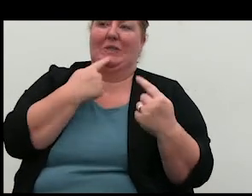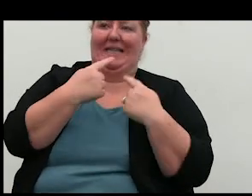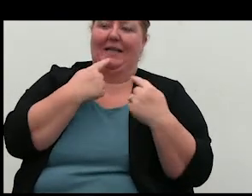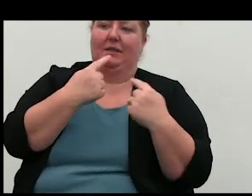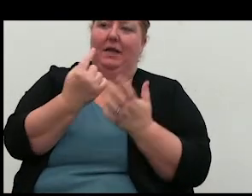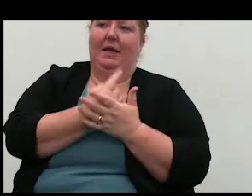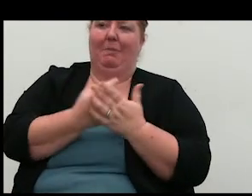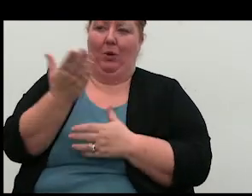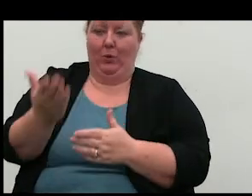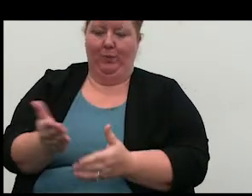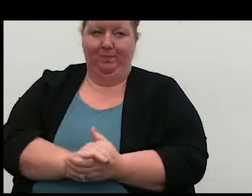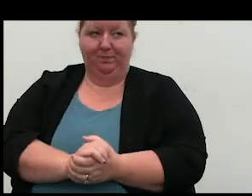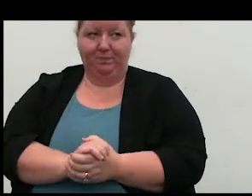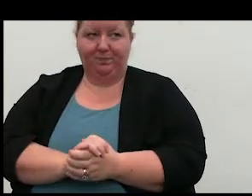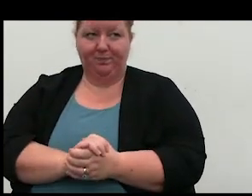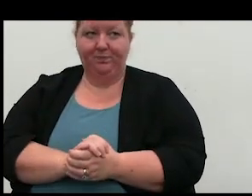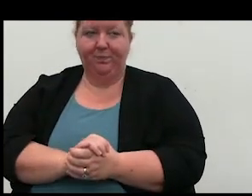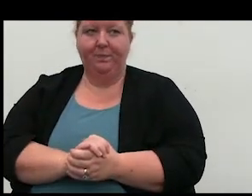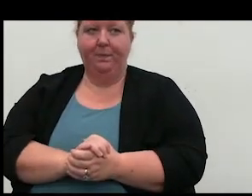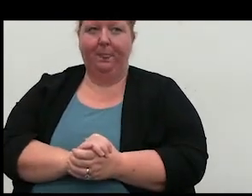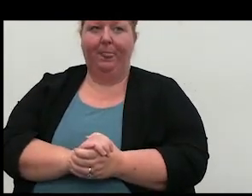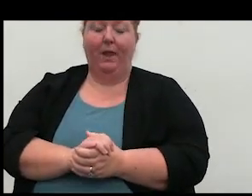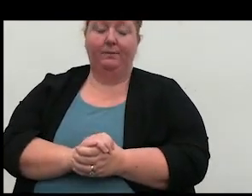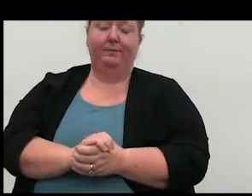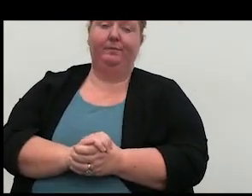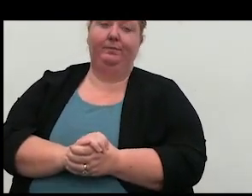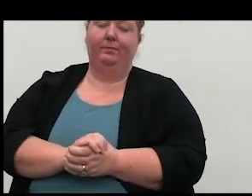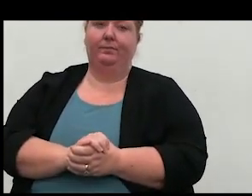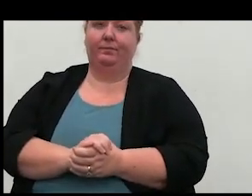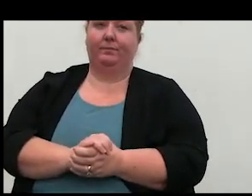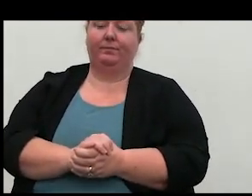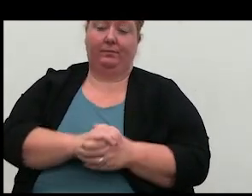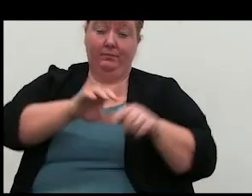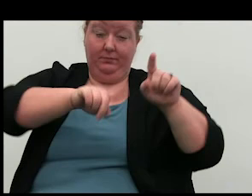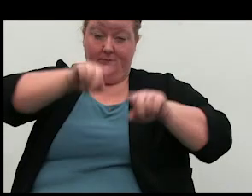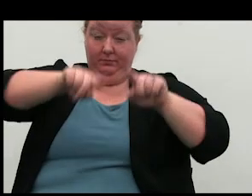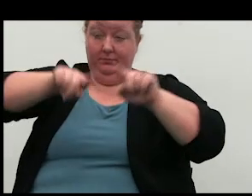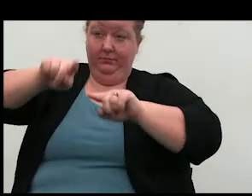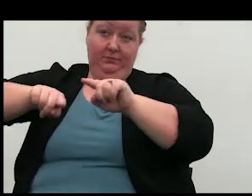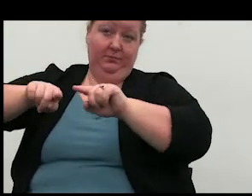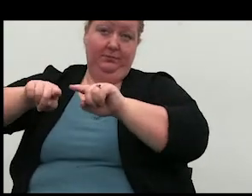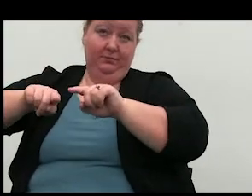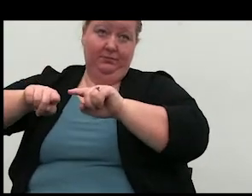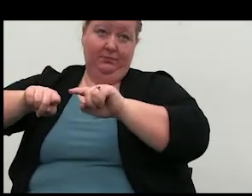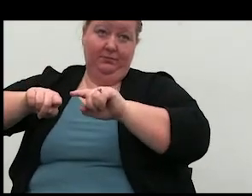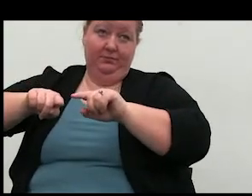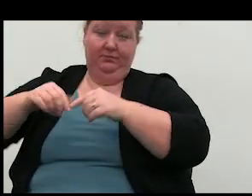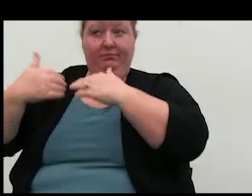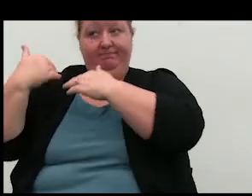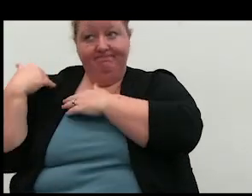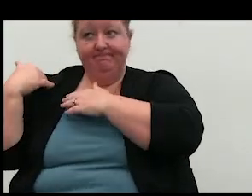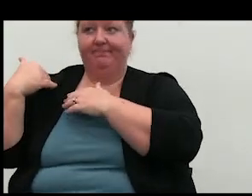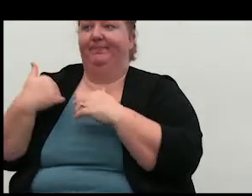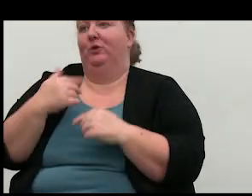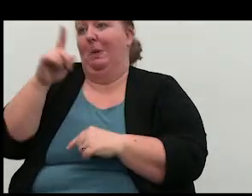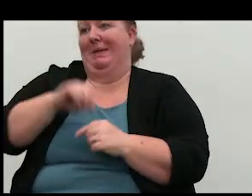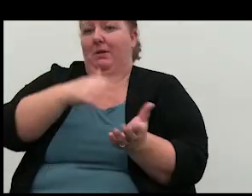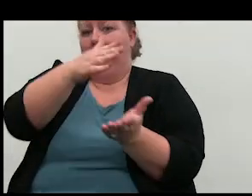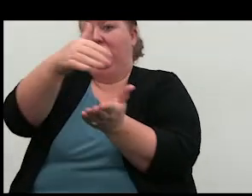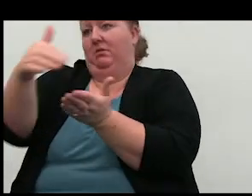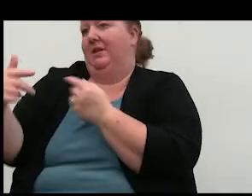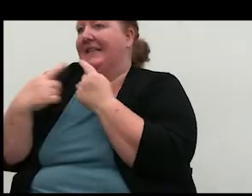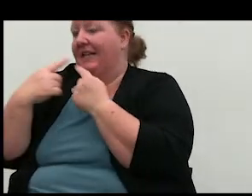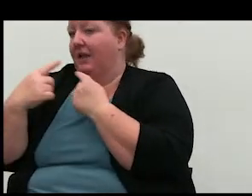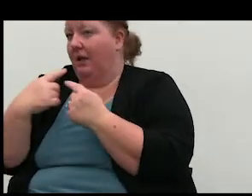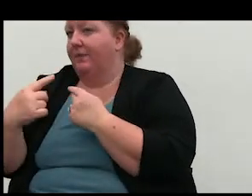about you. And there are various duties now on people that collect your